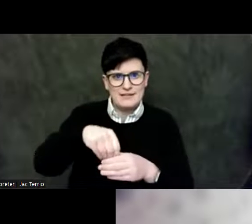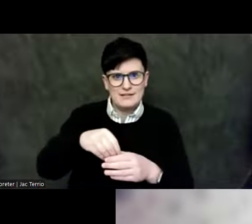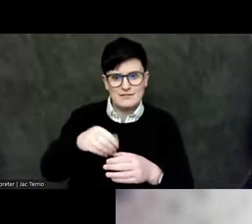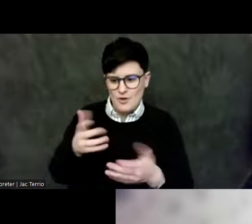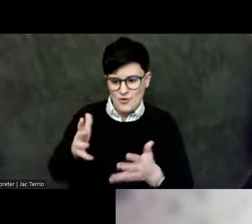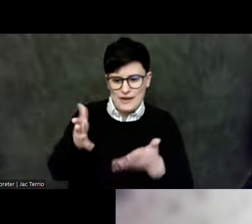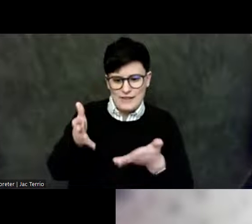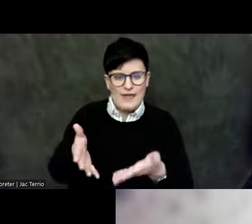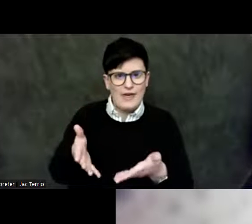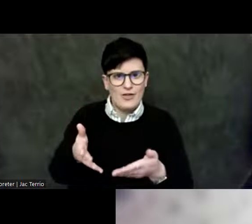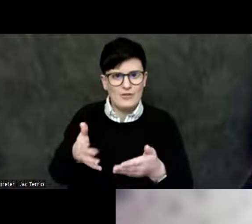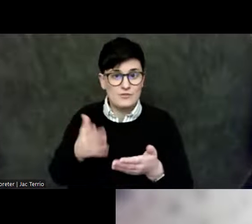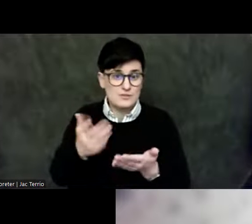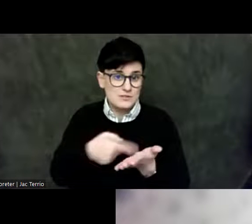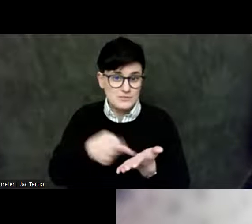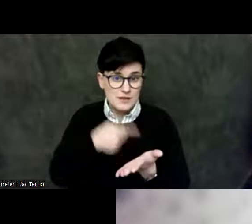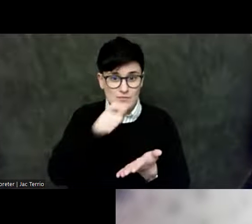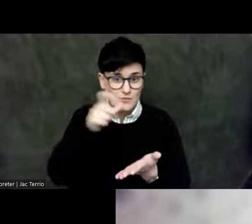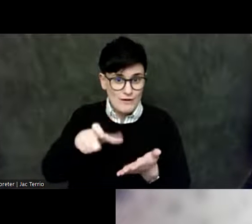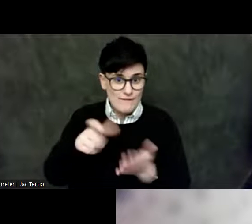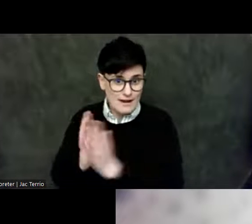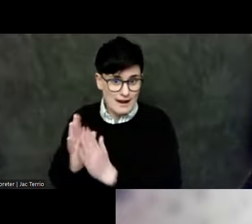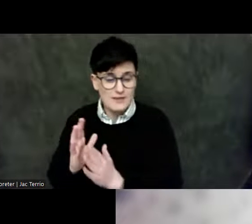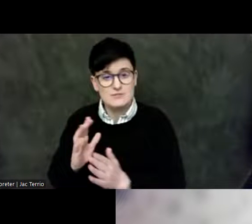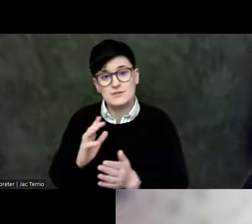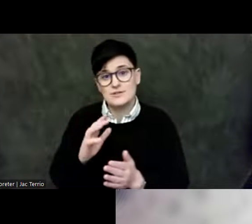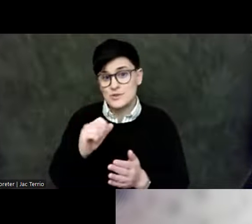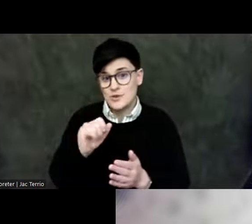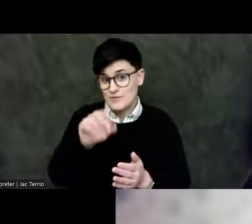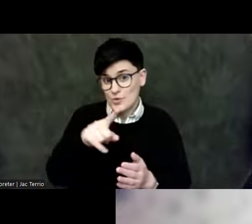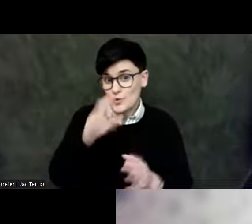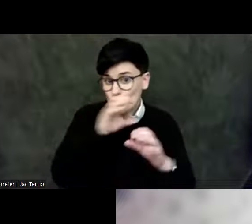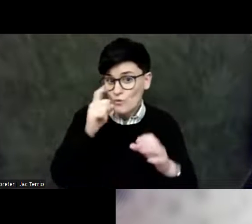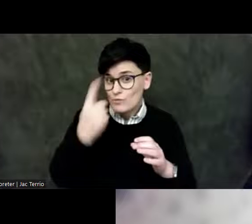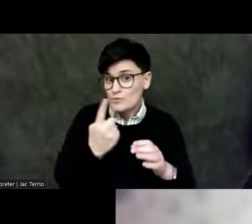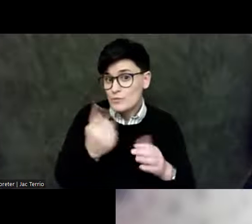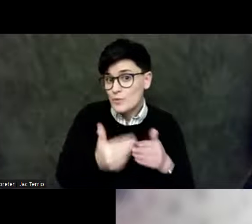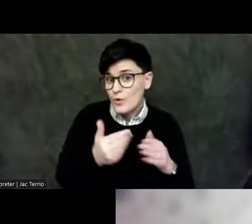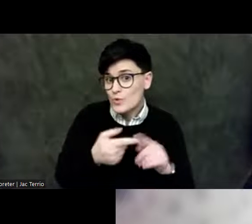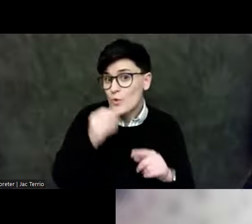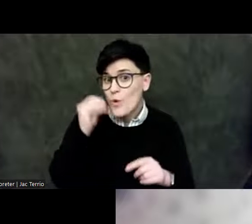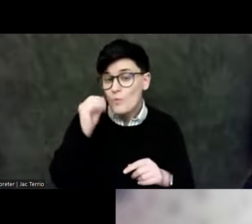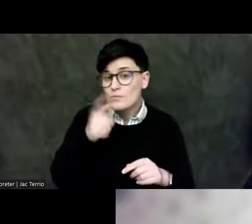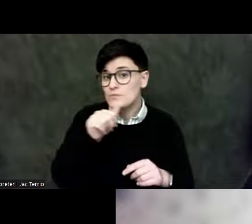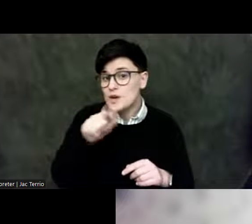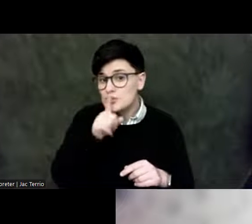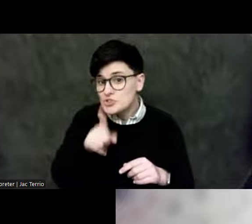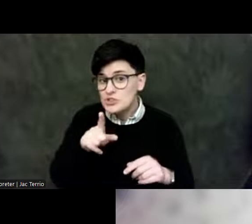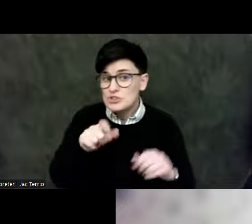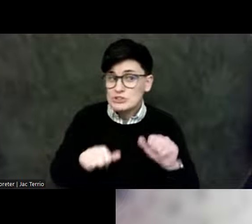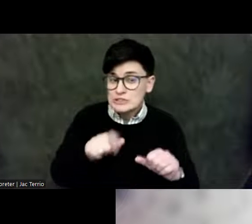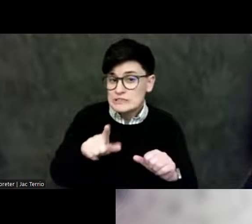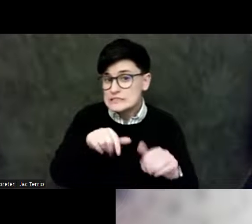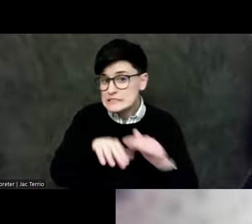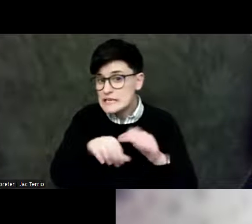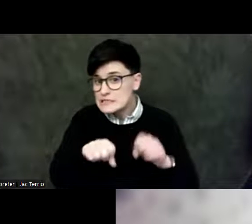there, which is really nice. So if you're looking for something closer to home and not sure if that's accessible, those are really good things to look into as well.